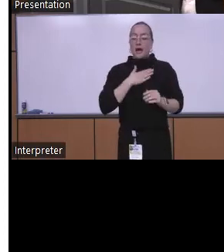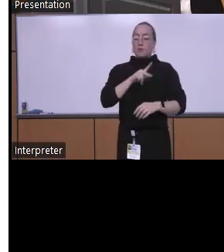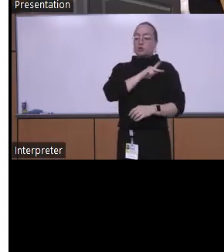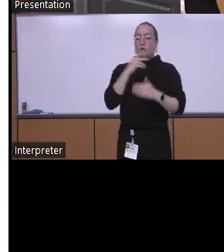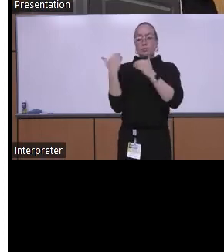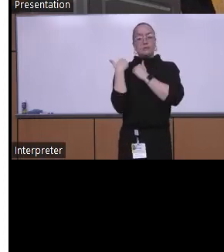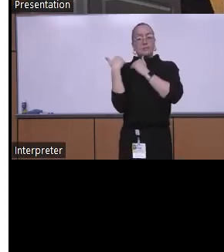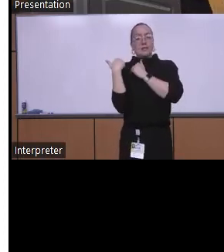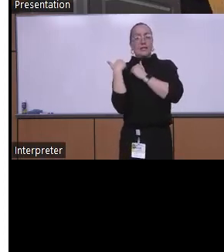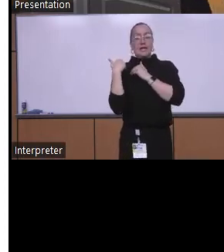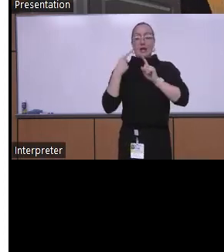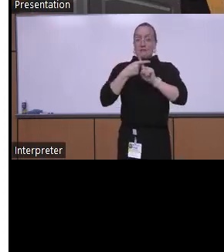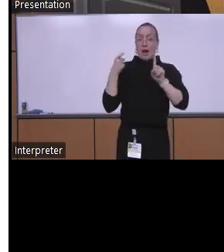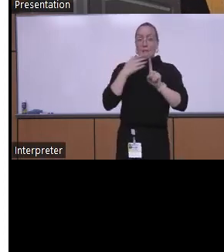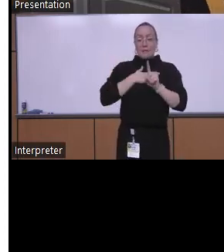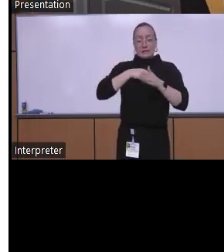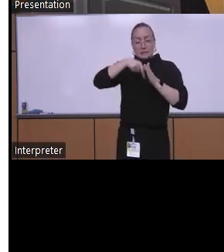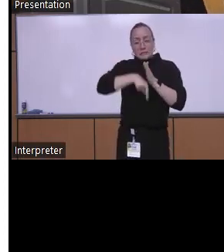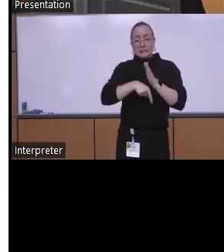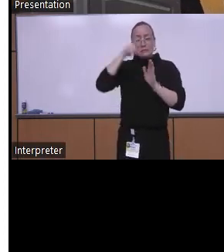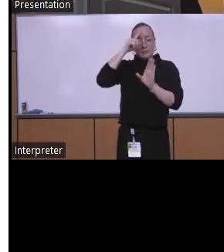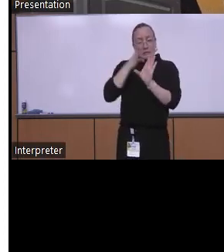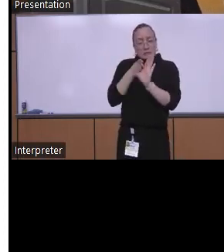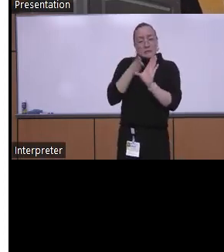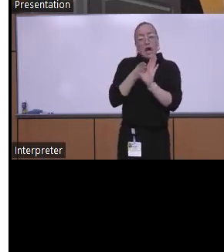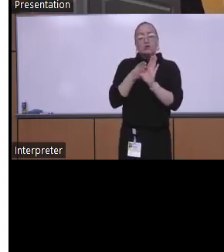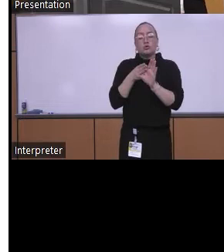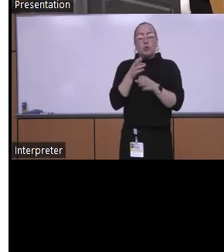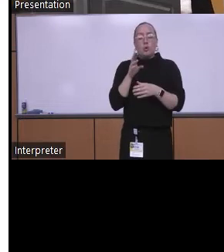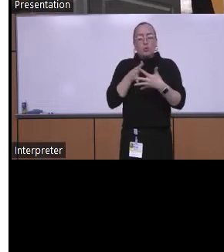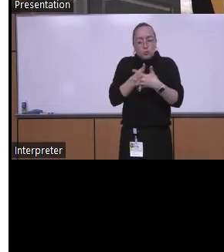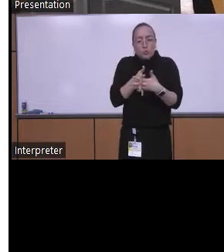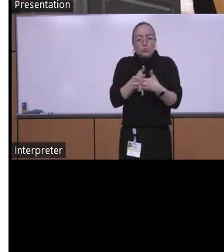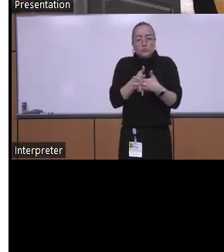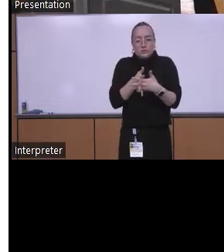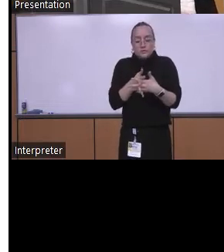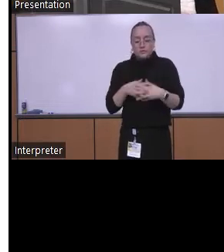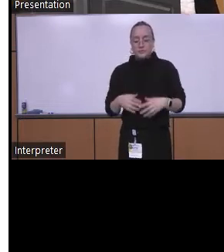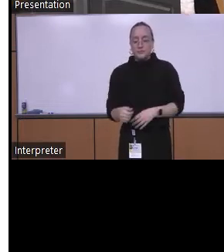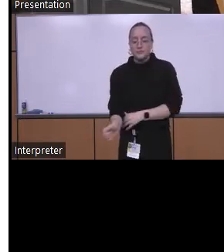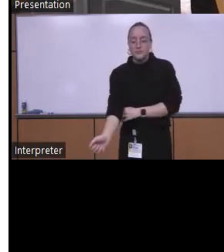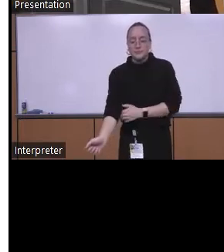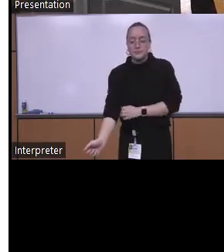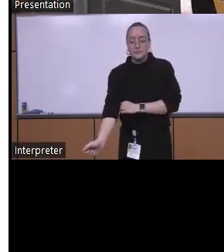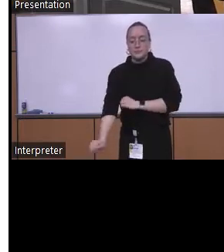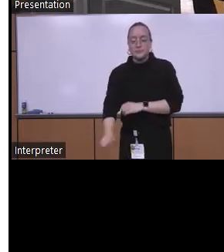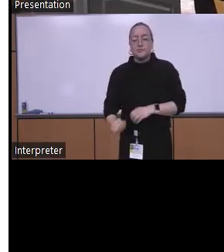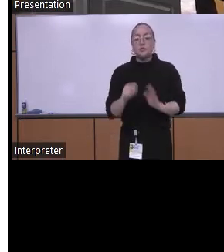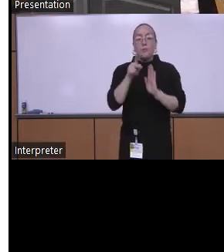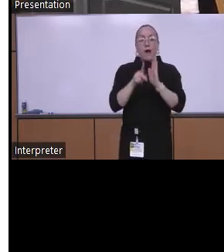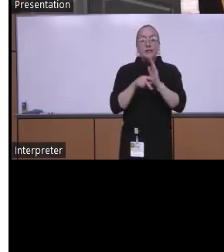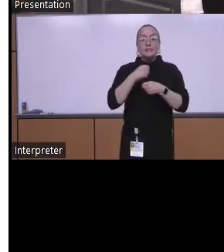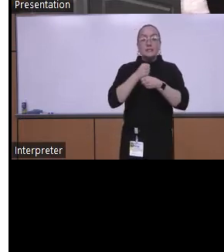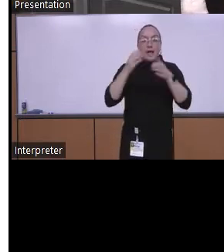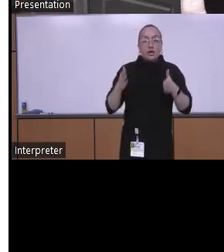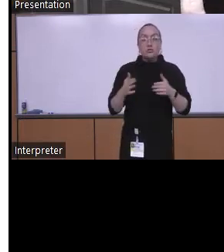responsibility stemming from deep psychological roots. It was widely influential, well-known to elected policy officials and policymakers,